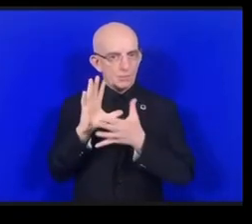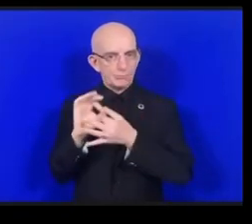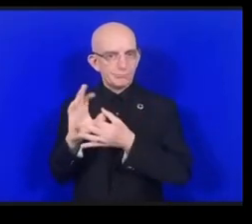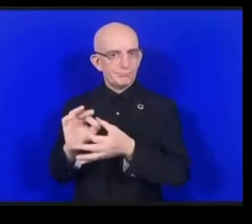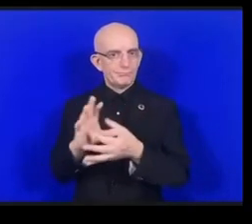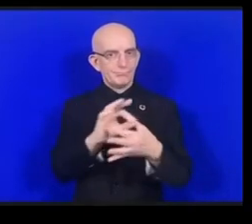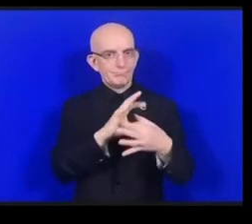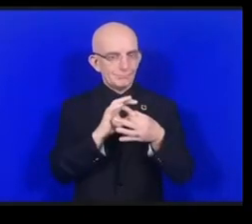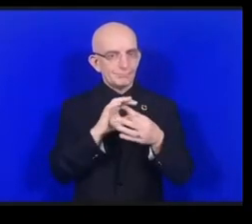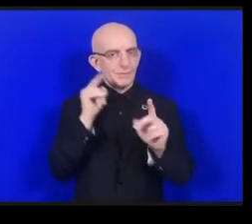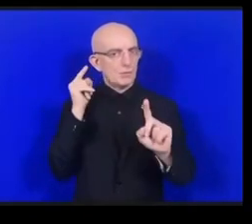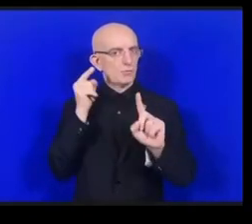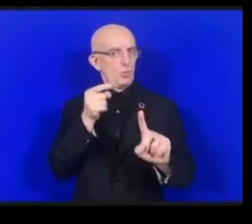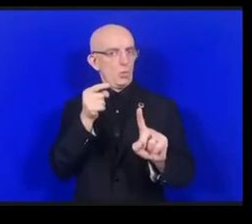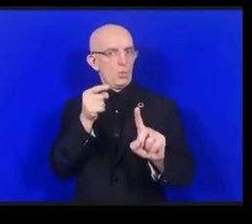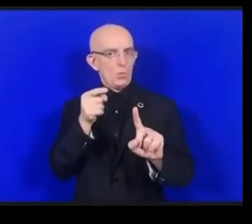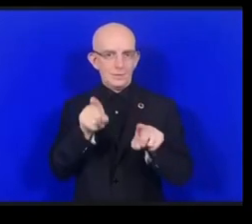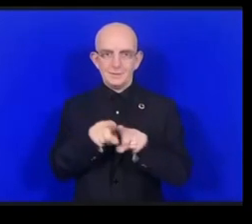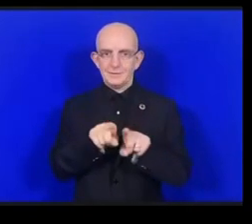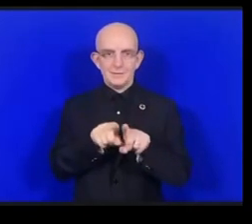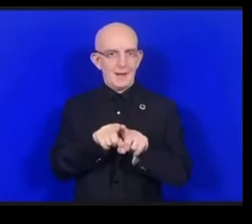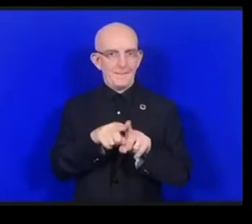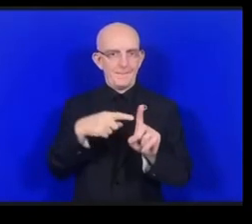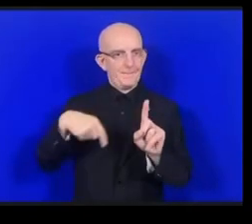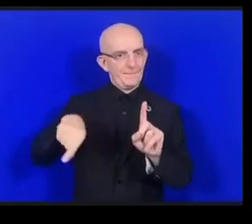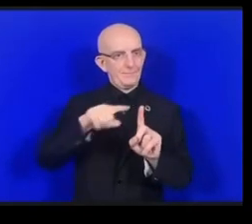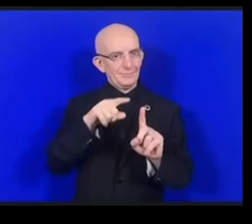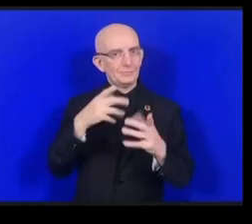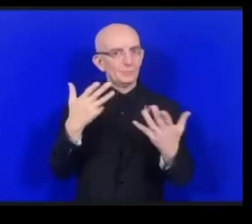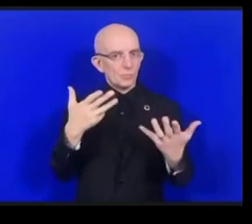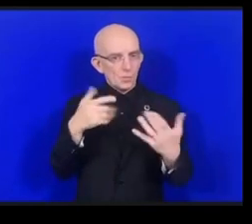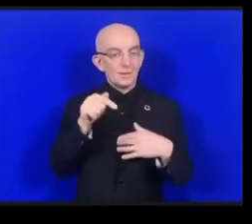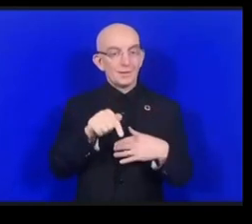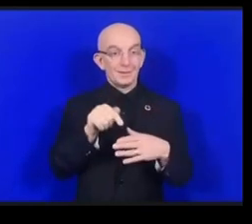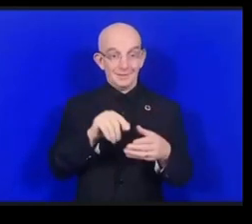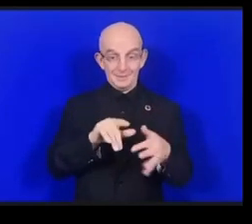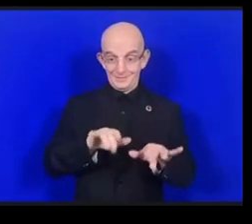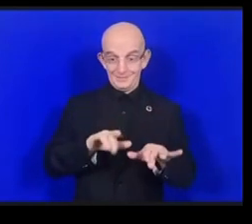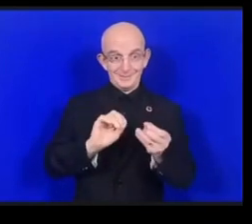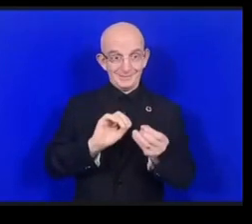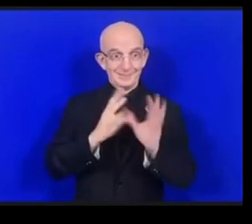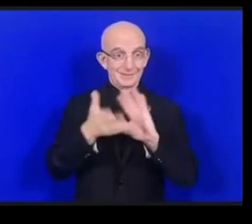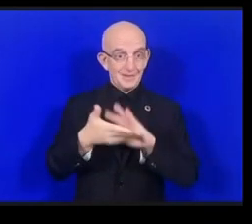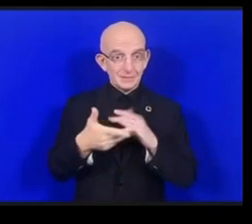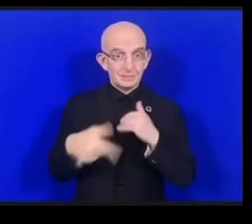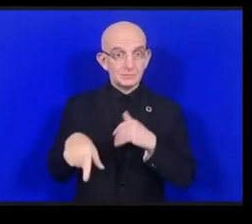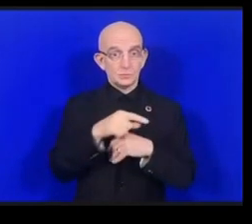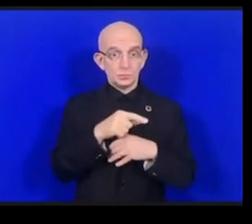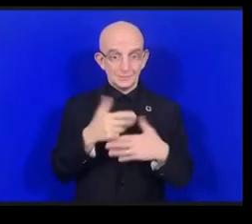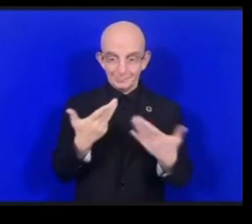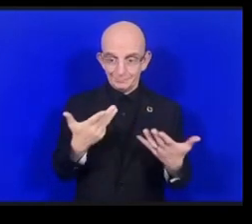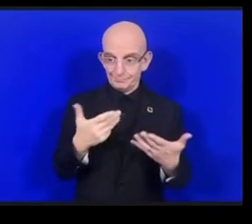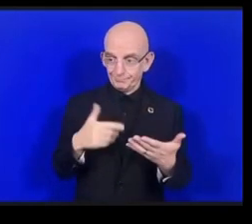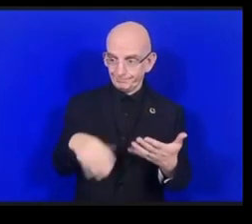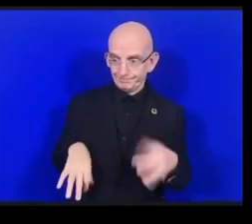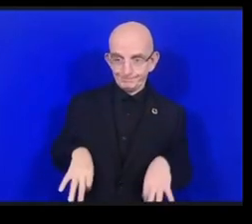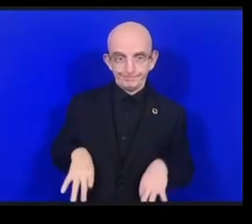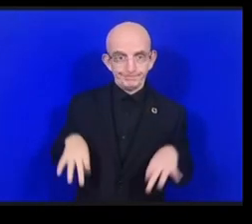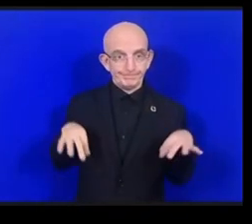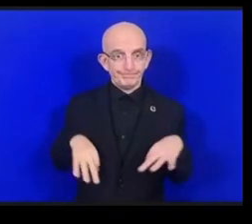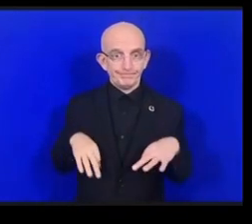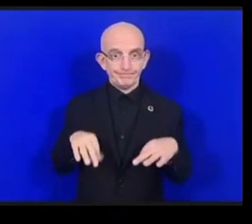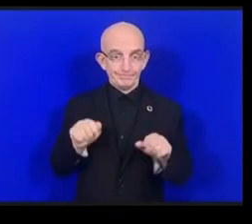the internet they has been left high that is a keyway that that is one of the example that I would like to